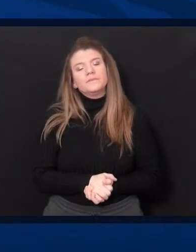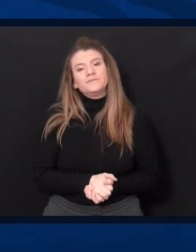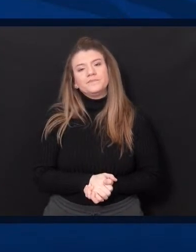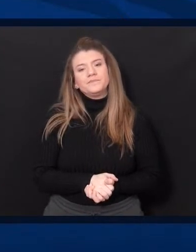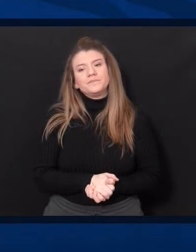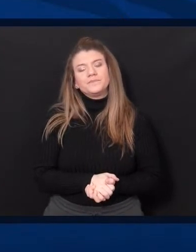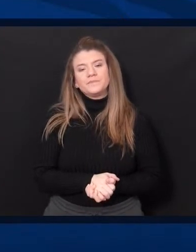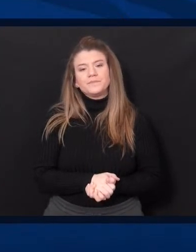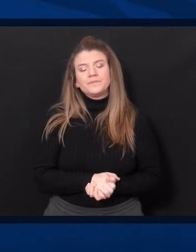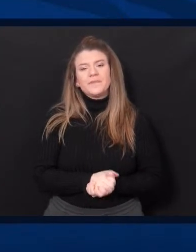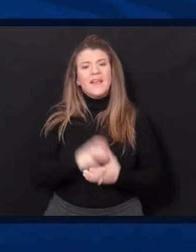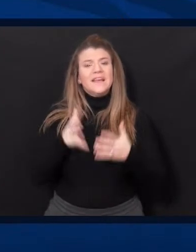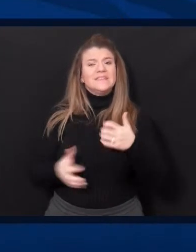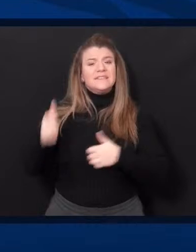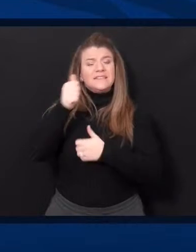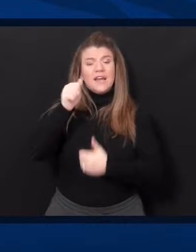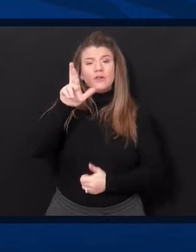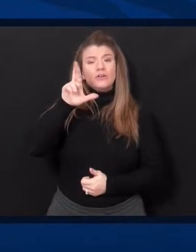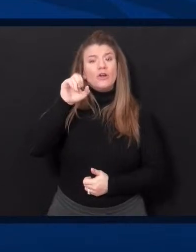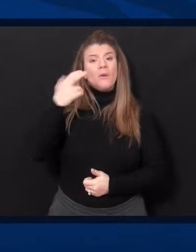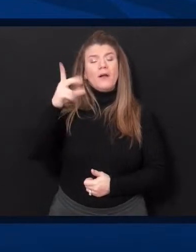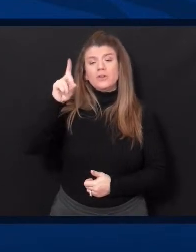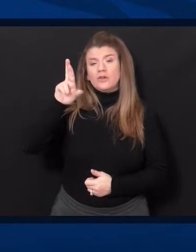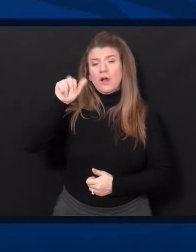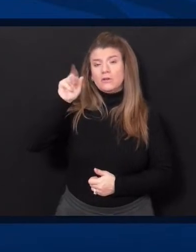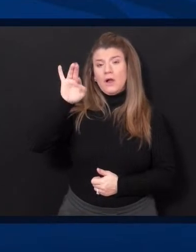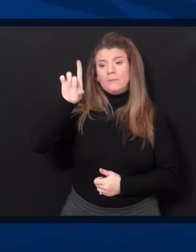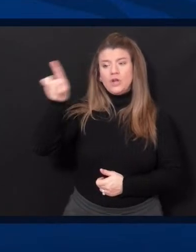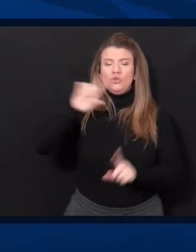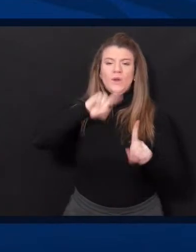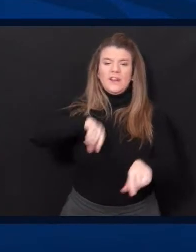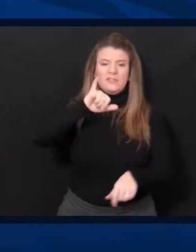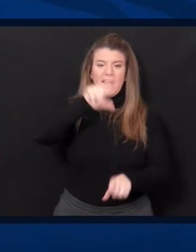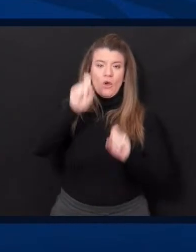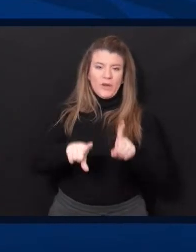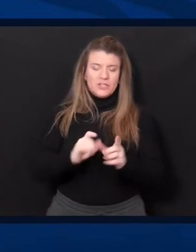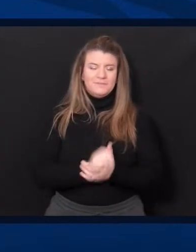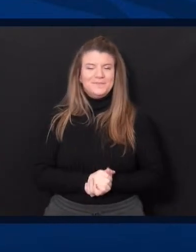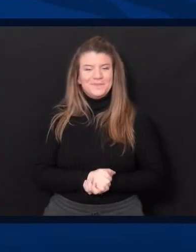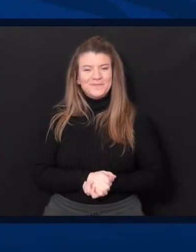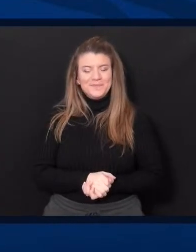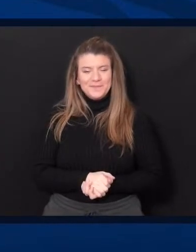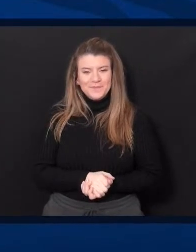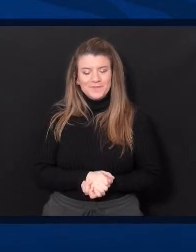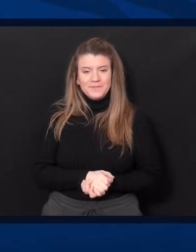I think Secretary Crouch or Dr. Amjad, y'all have got to answer this. I don't know the answers to that.